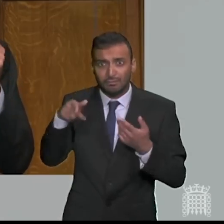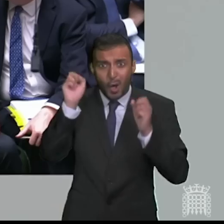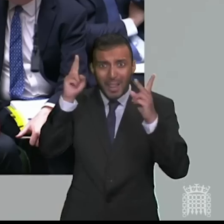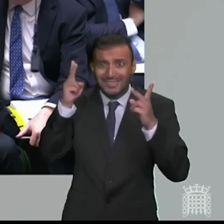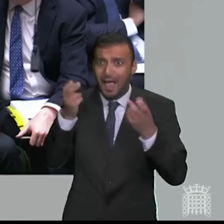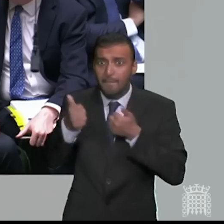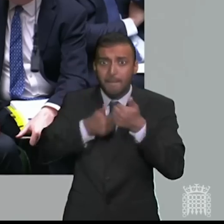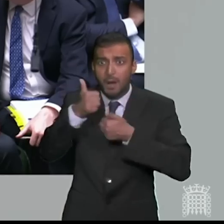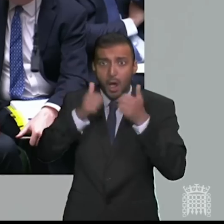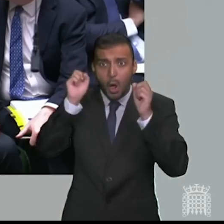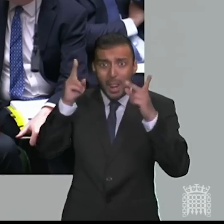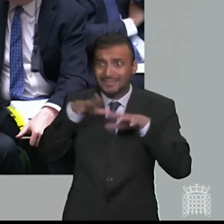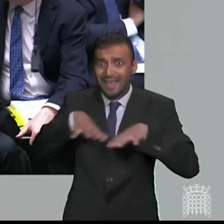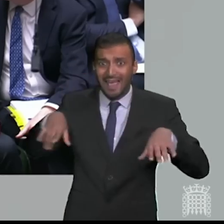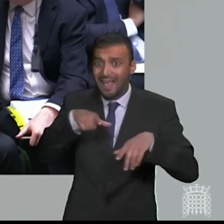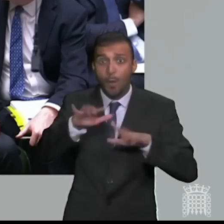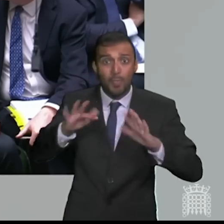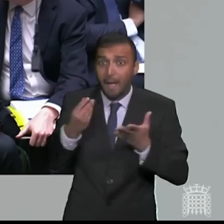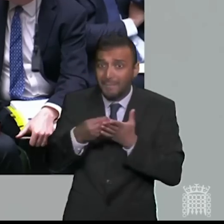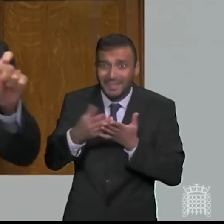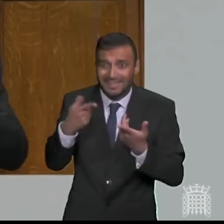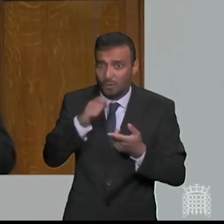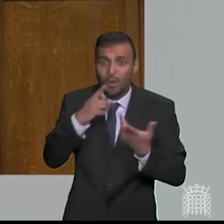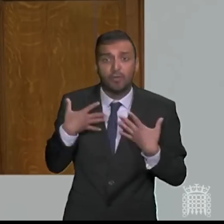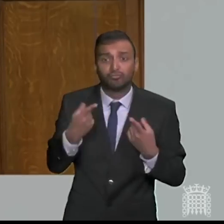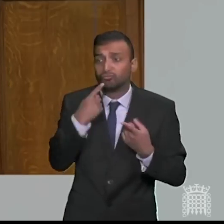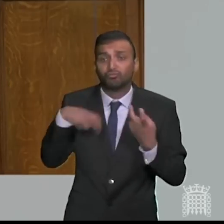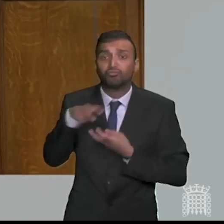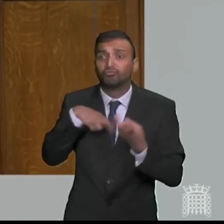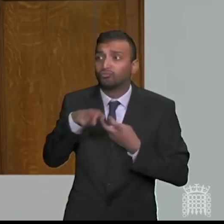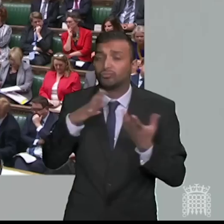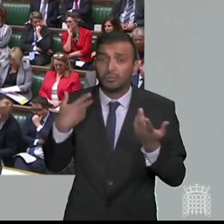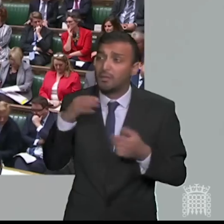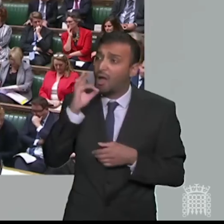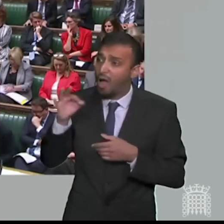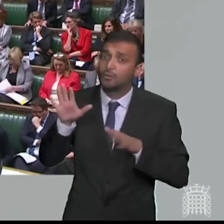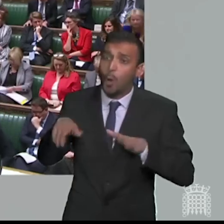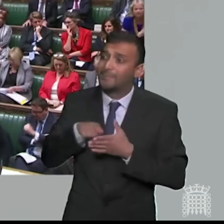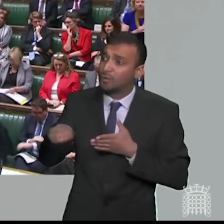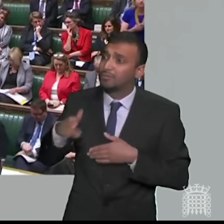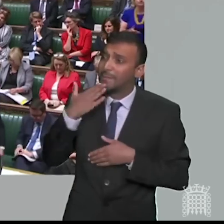Can my honourable friend stop this and ask my honourable friend, the Home Secretary, to do likewise?